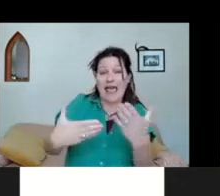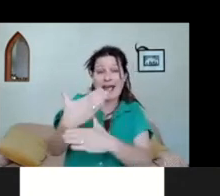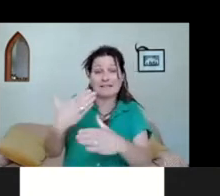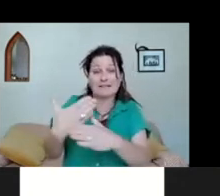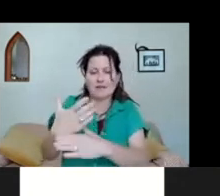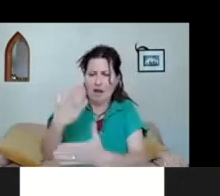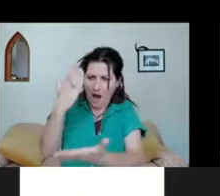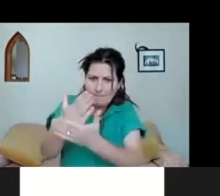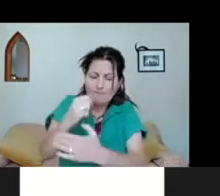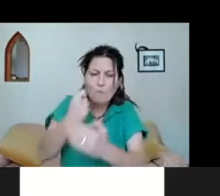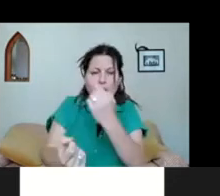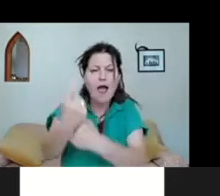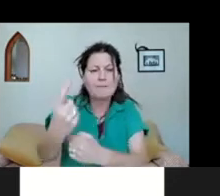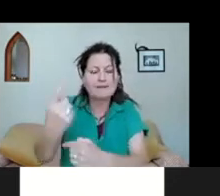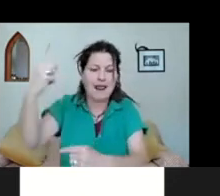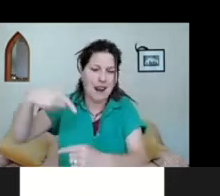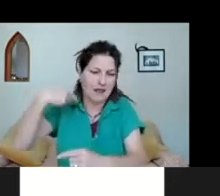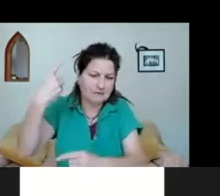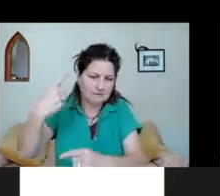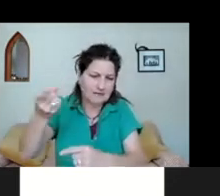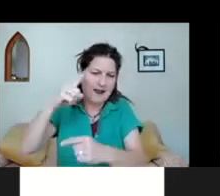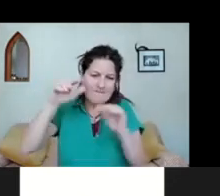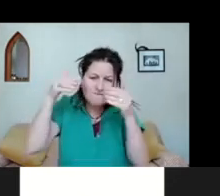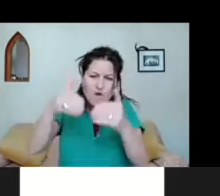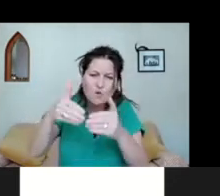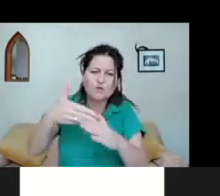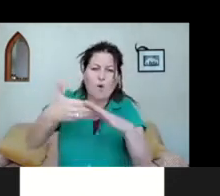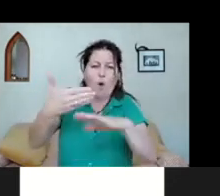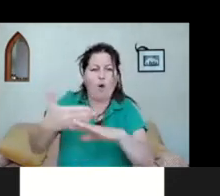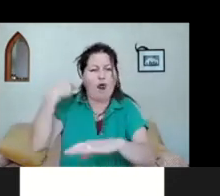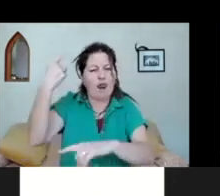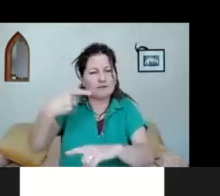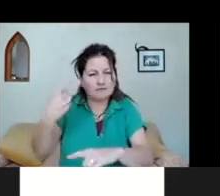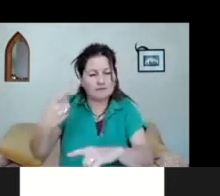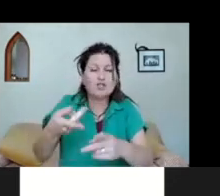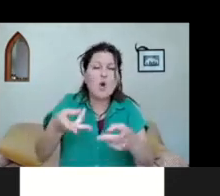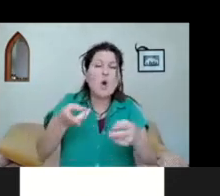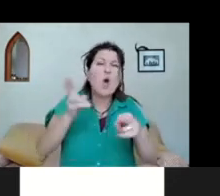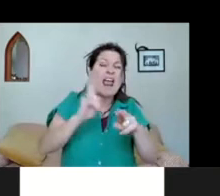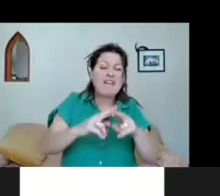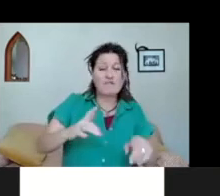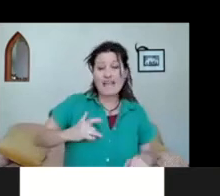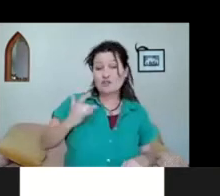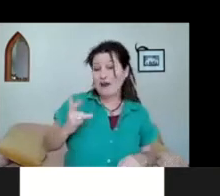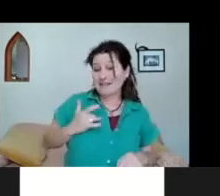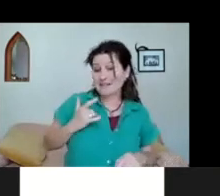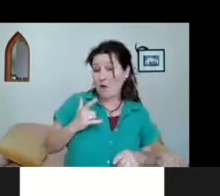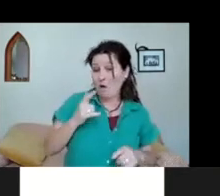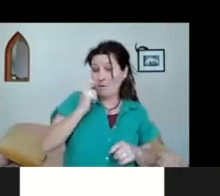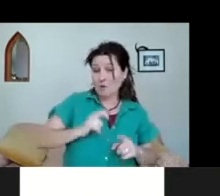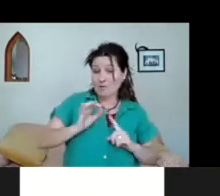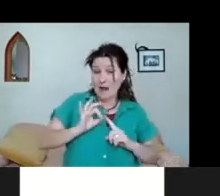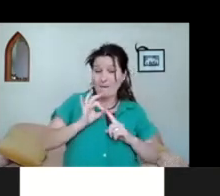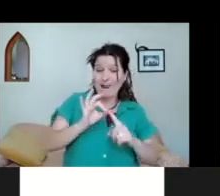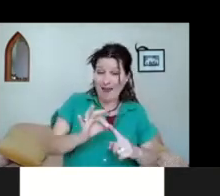focused and London centric, then I would say if the applicants necessarily addresses not in London, we would